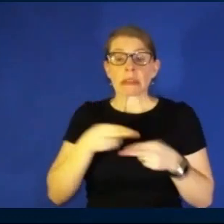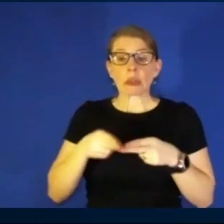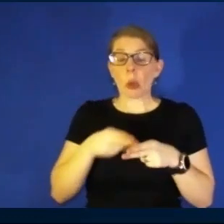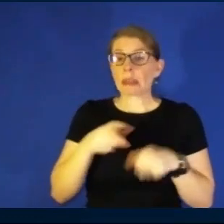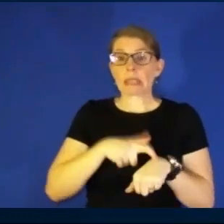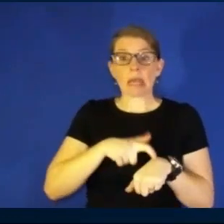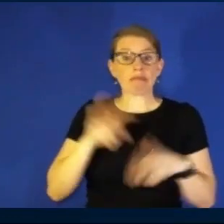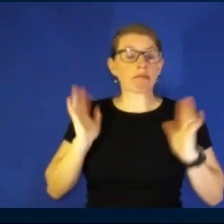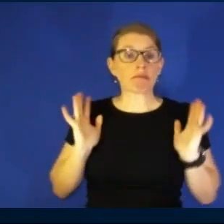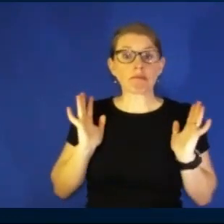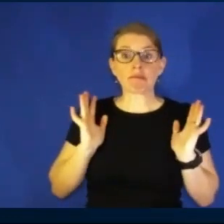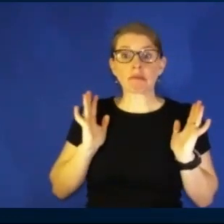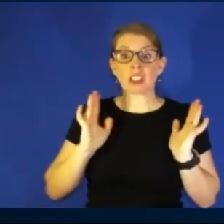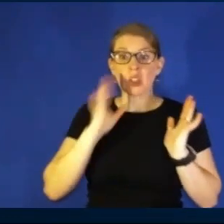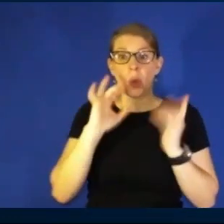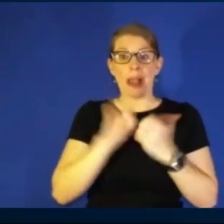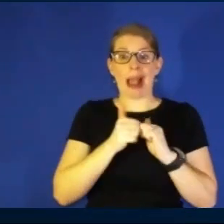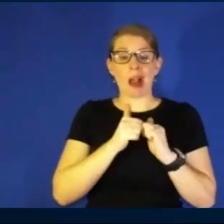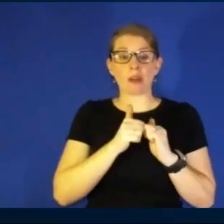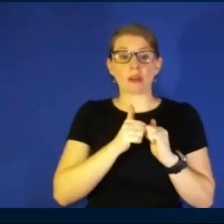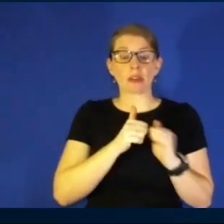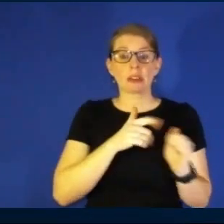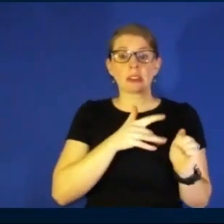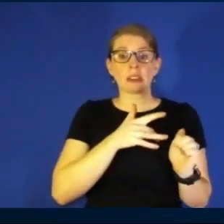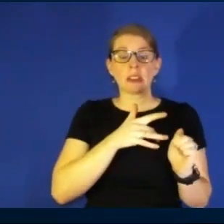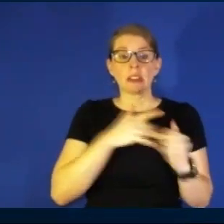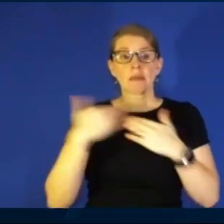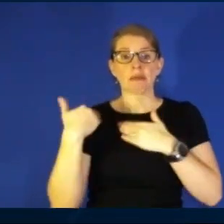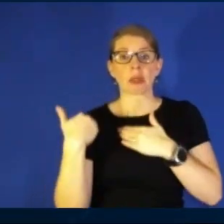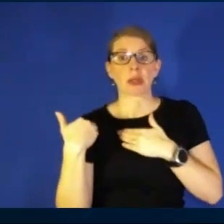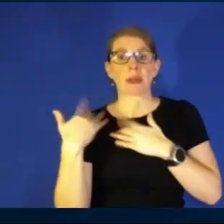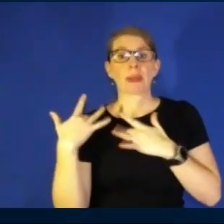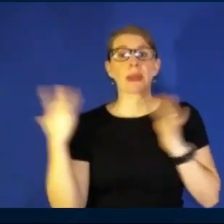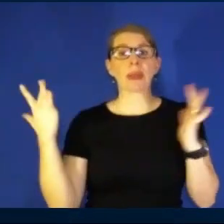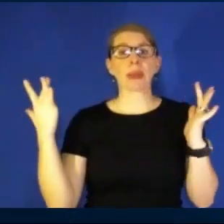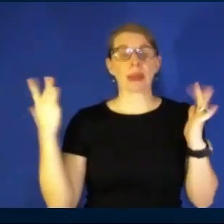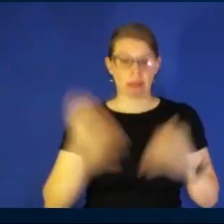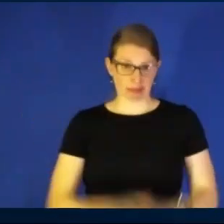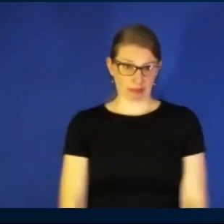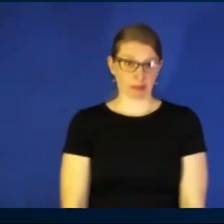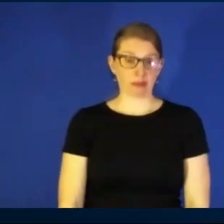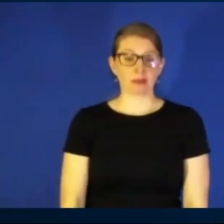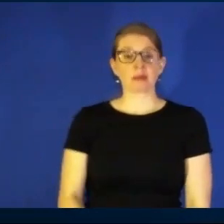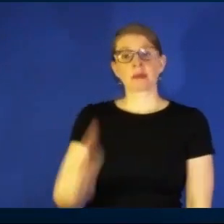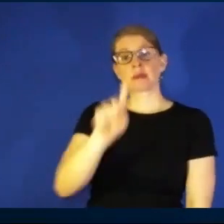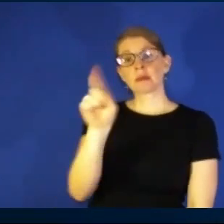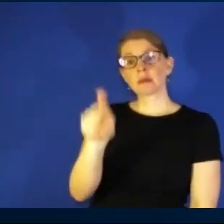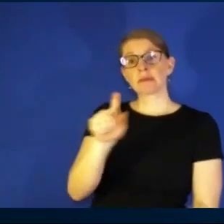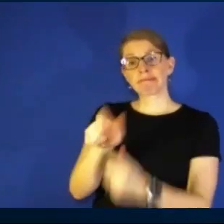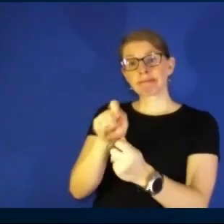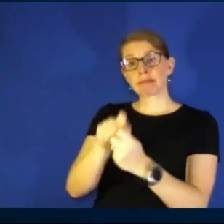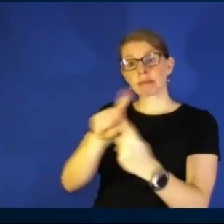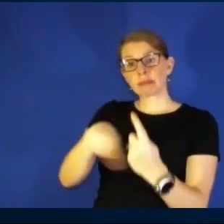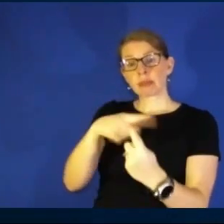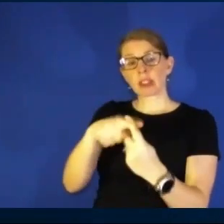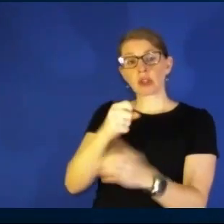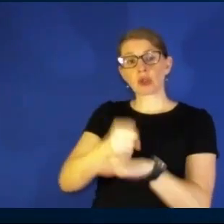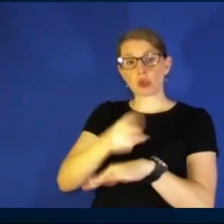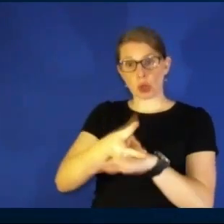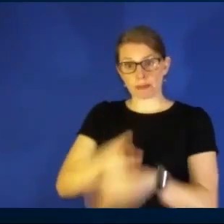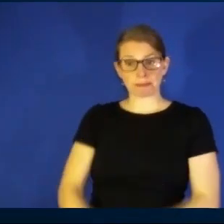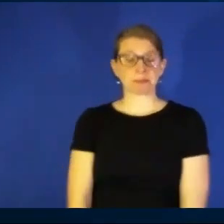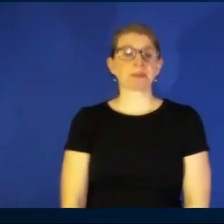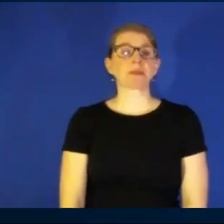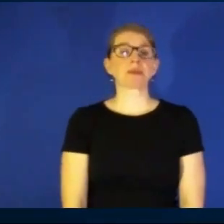how to ease this tremendous burden. We have a question specifically about social work. So